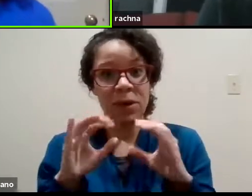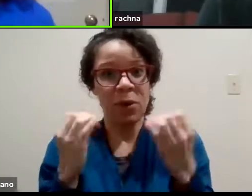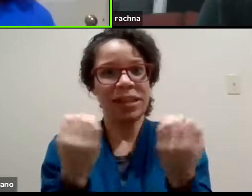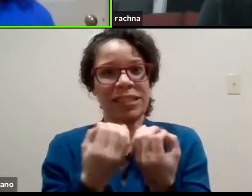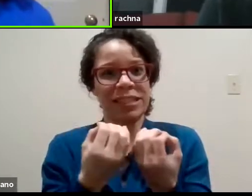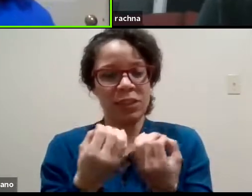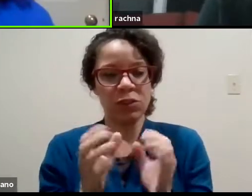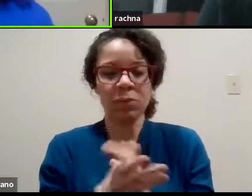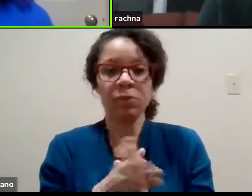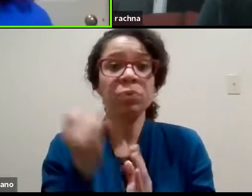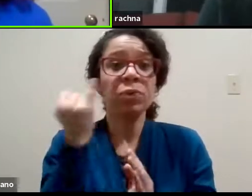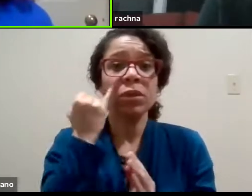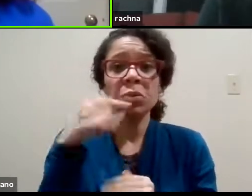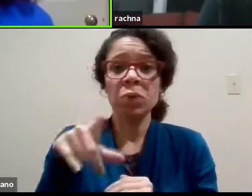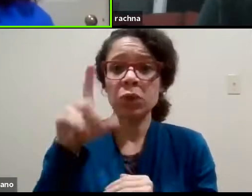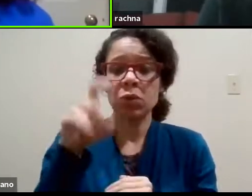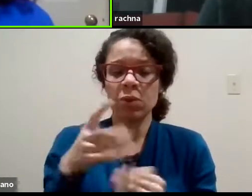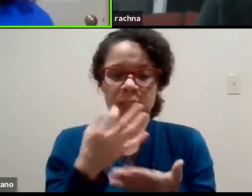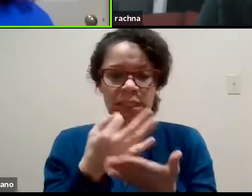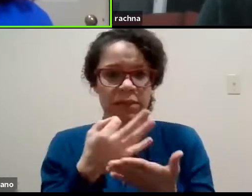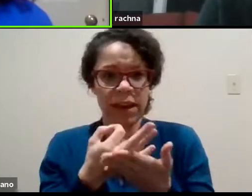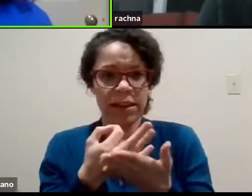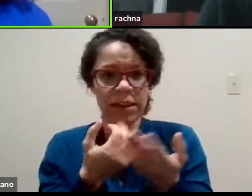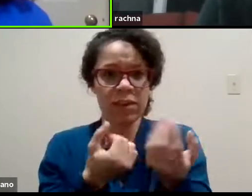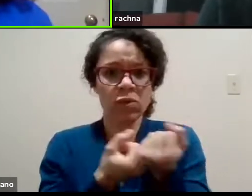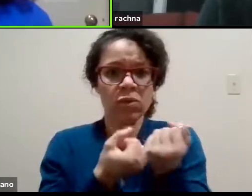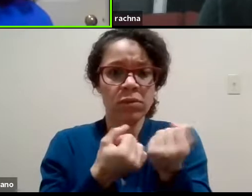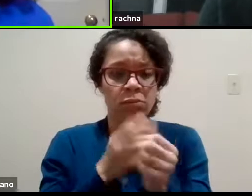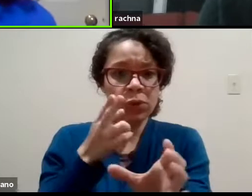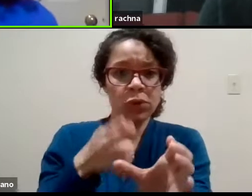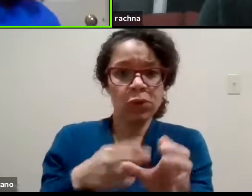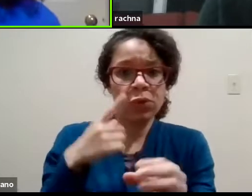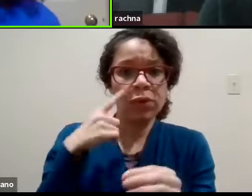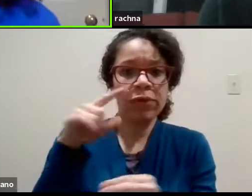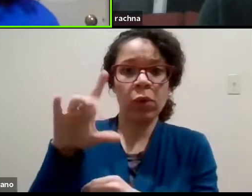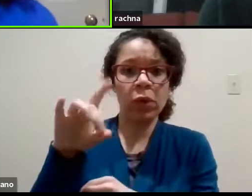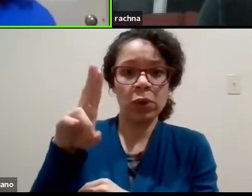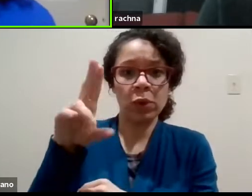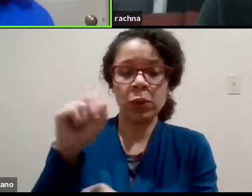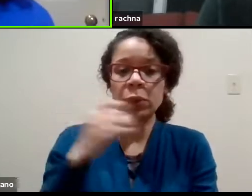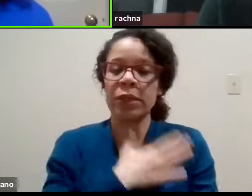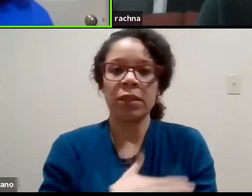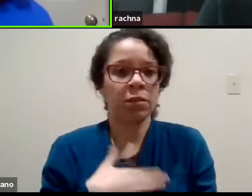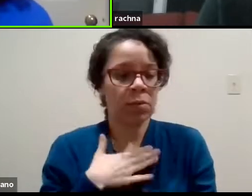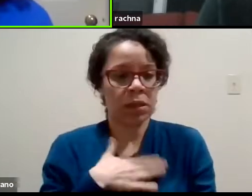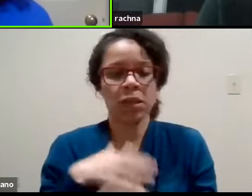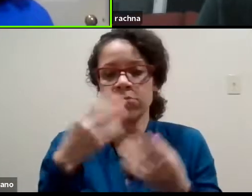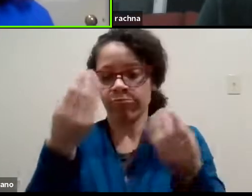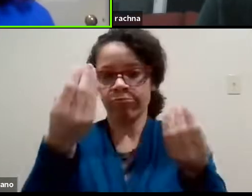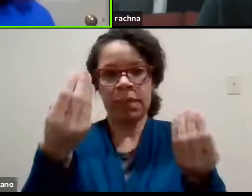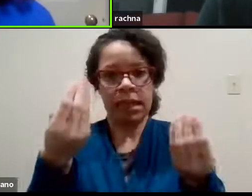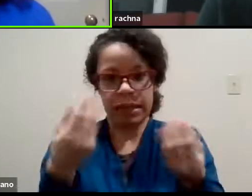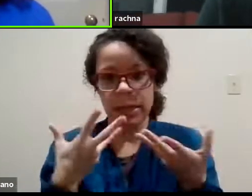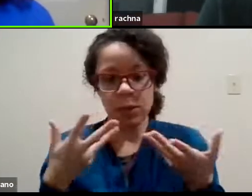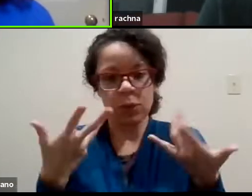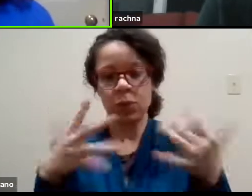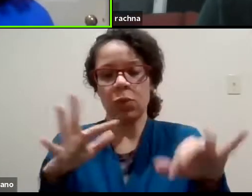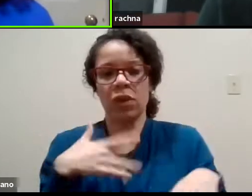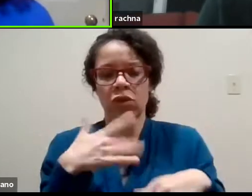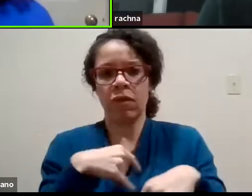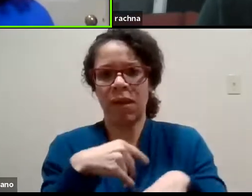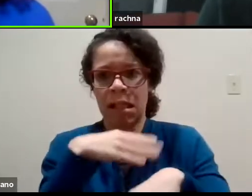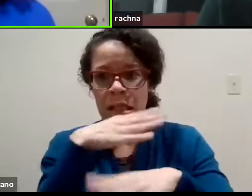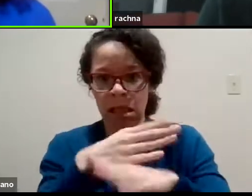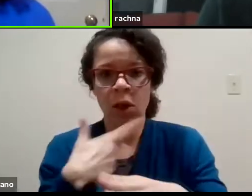If you need financial support to join Purdue's, please don't let that get in the way. Um, reach out to us and we're happy to make accommodations